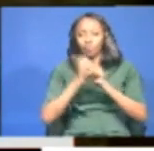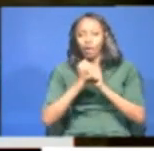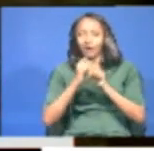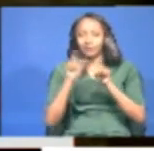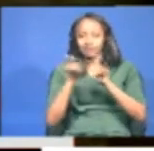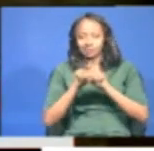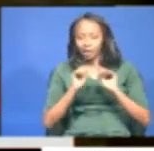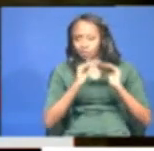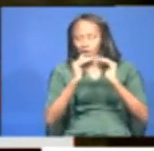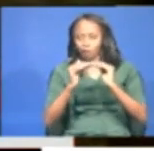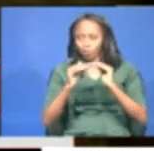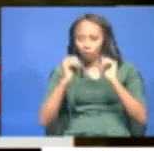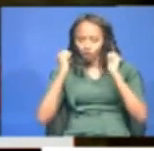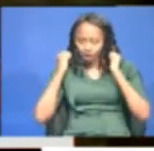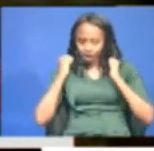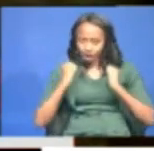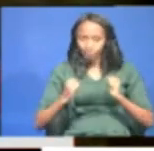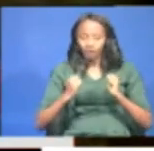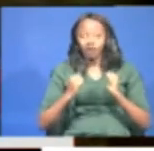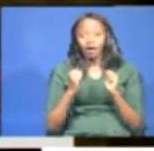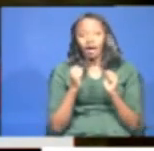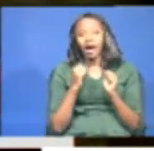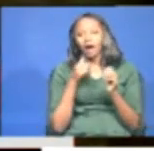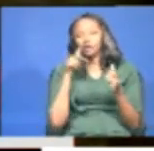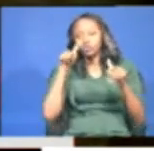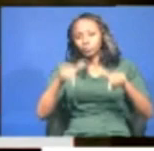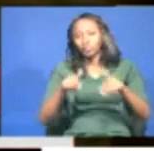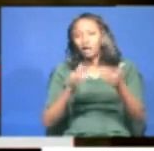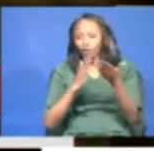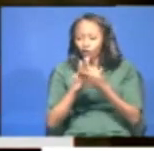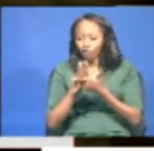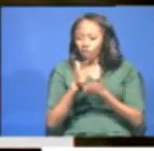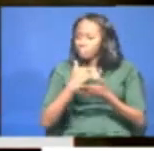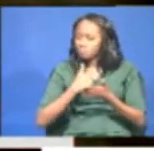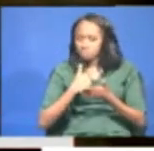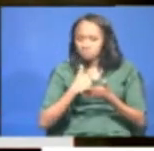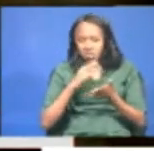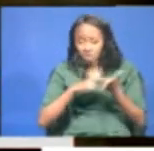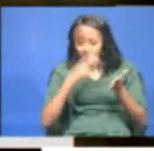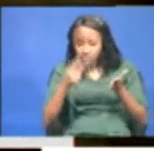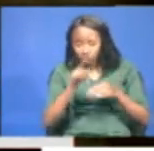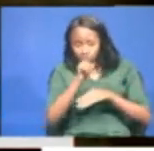to confirm before my family that I'll not let you down. I will